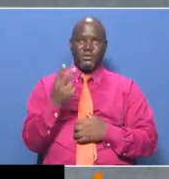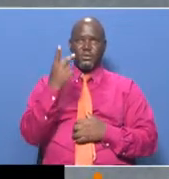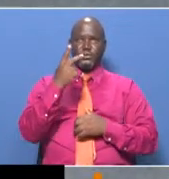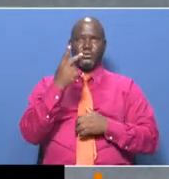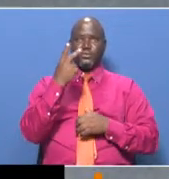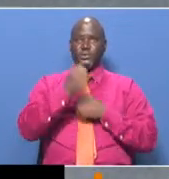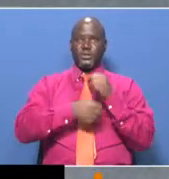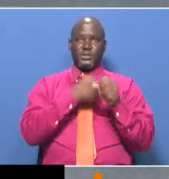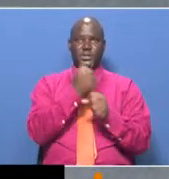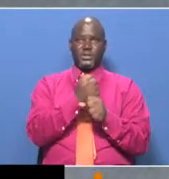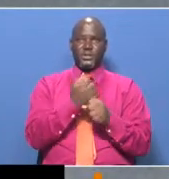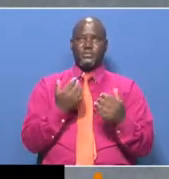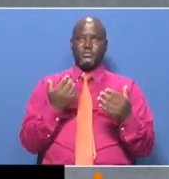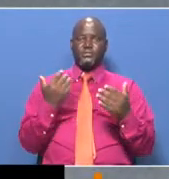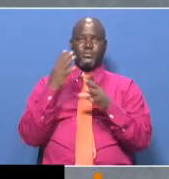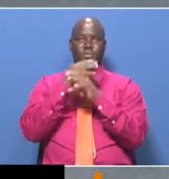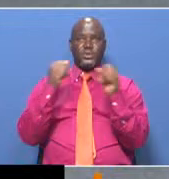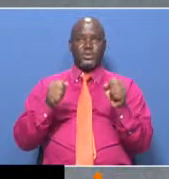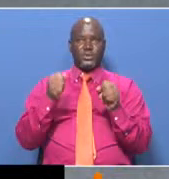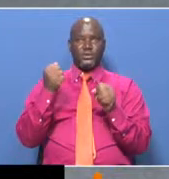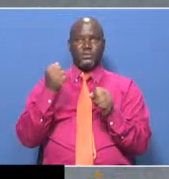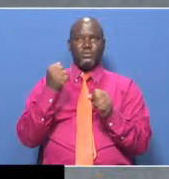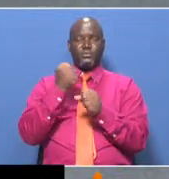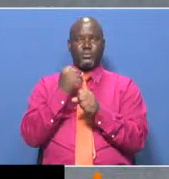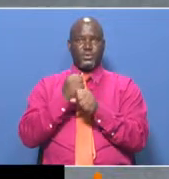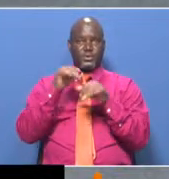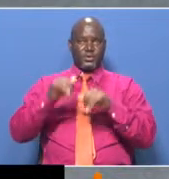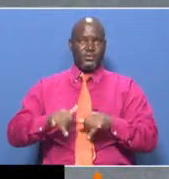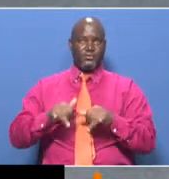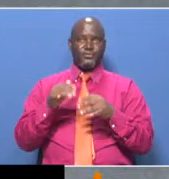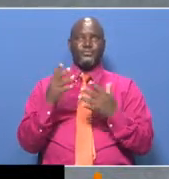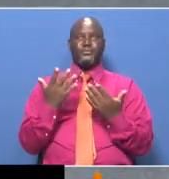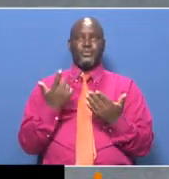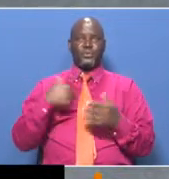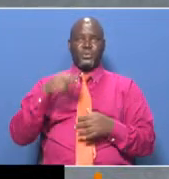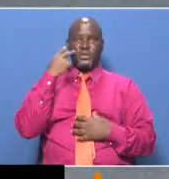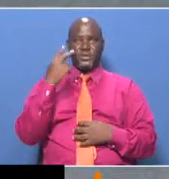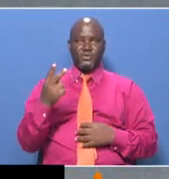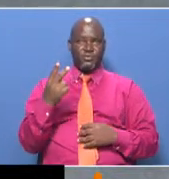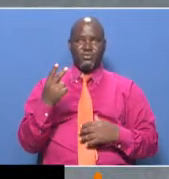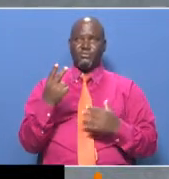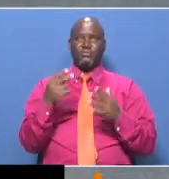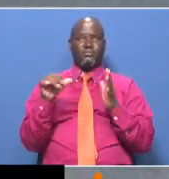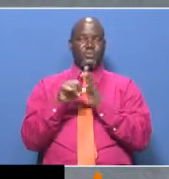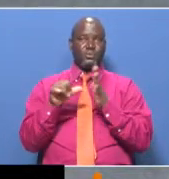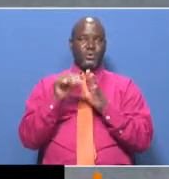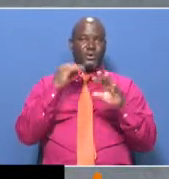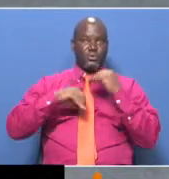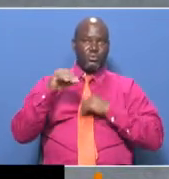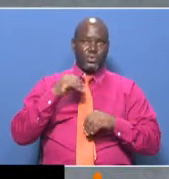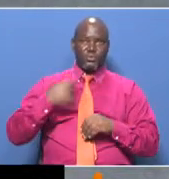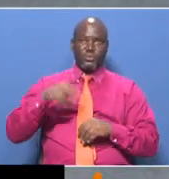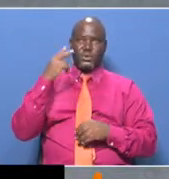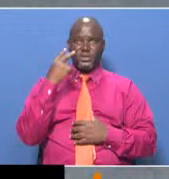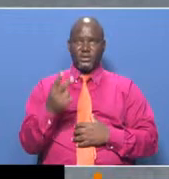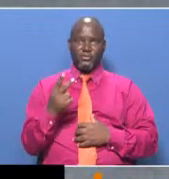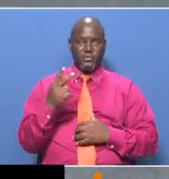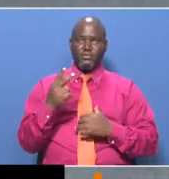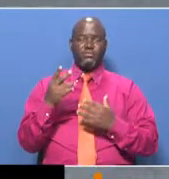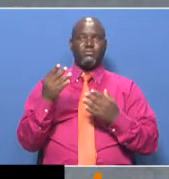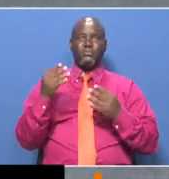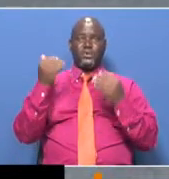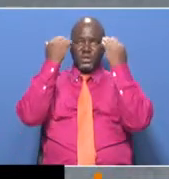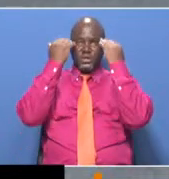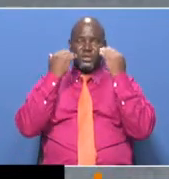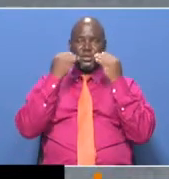the 2 years that the President, William Samoei Ruto, has been president, we have seen rampant corruption, we have seen